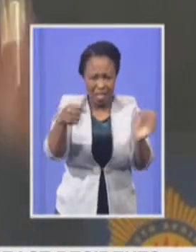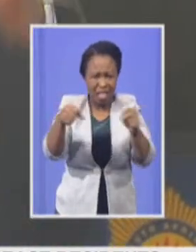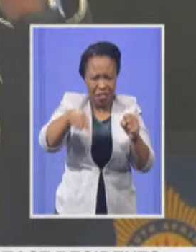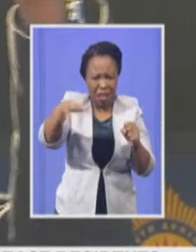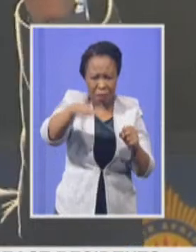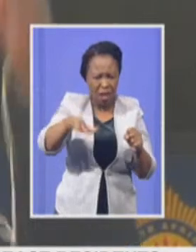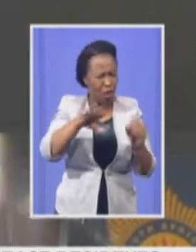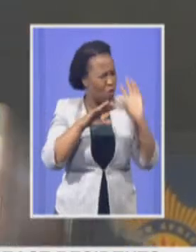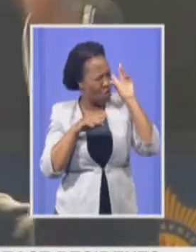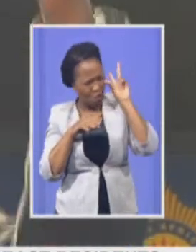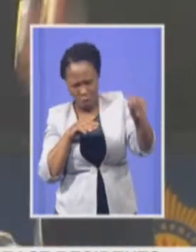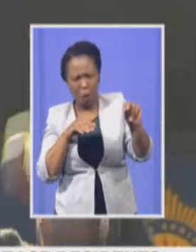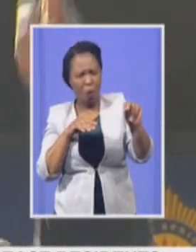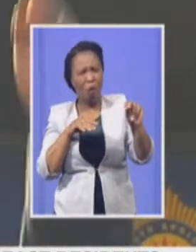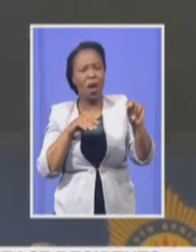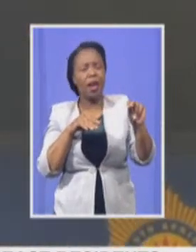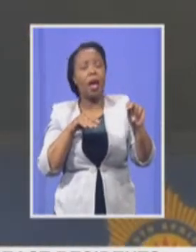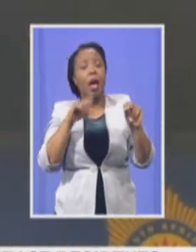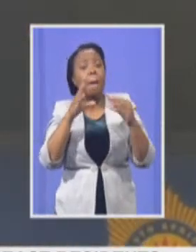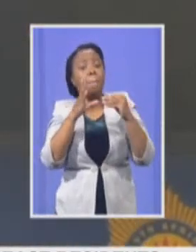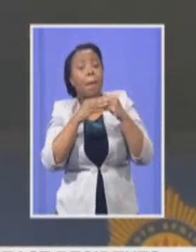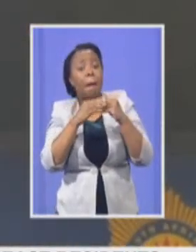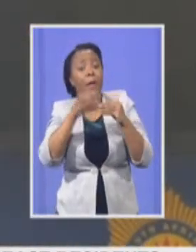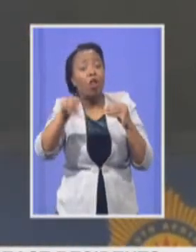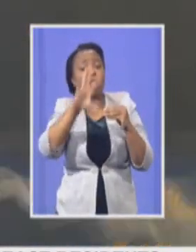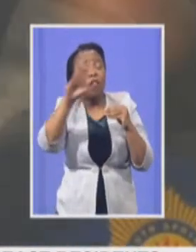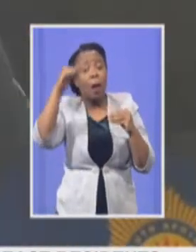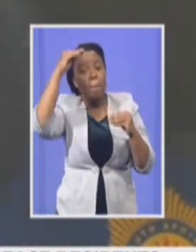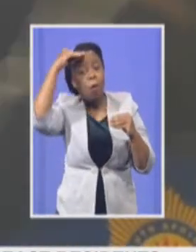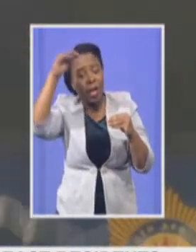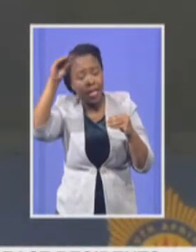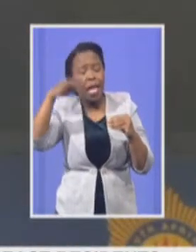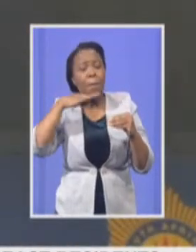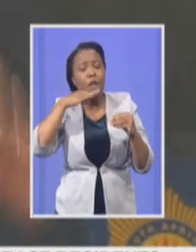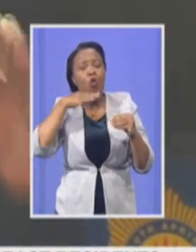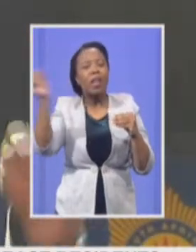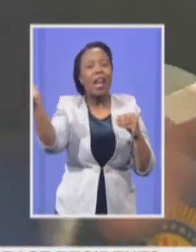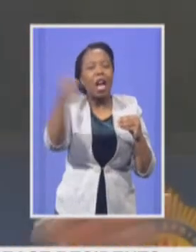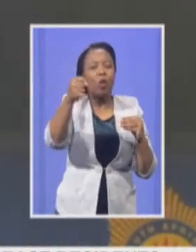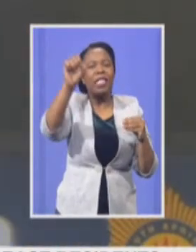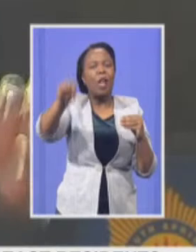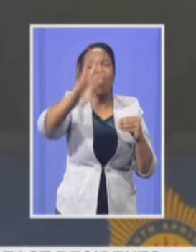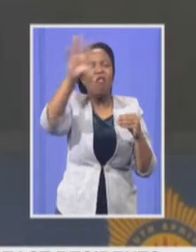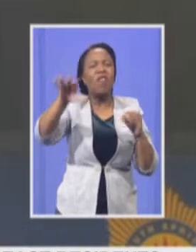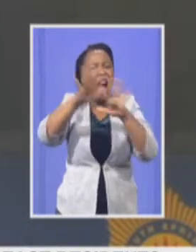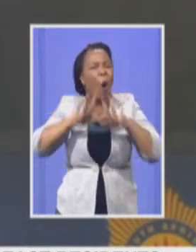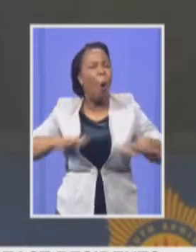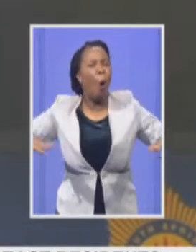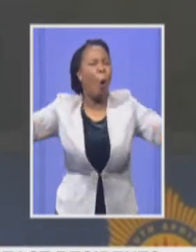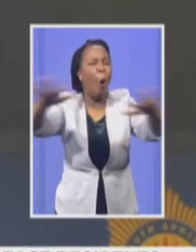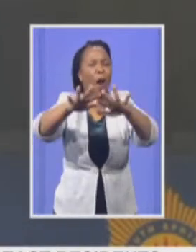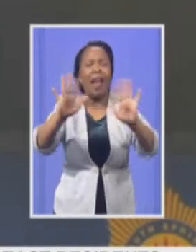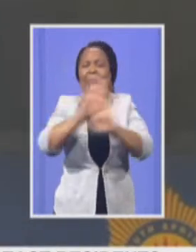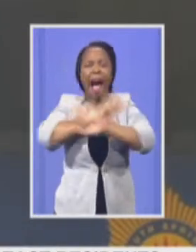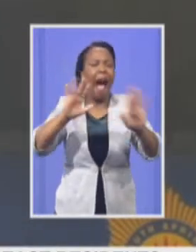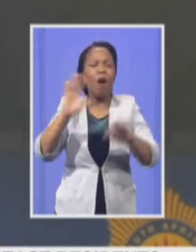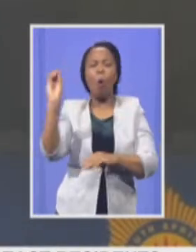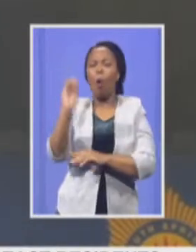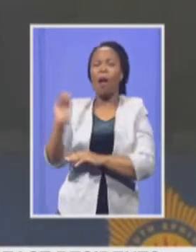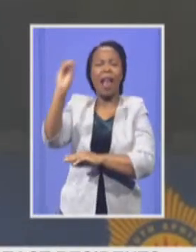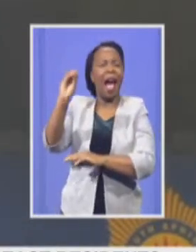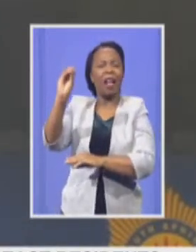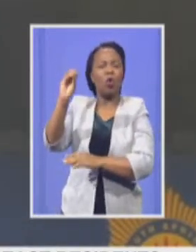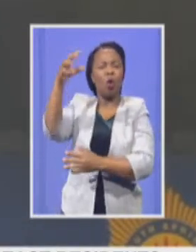uyimemba ye-South African Police Service uqashwe eSouth Africa yonke hayi e-Orlando